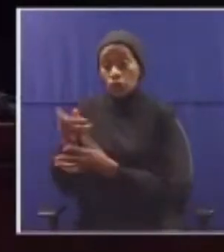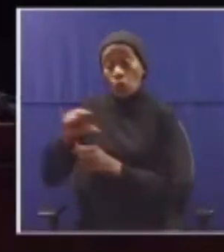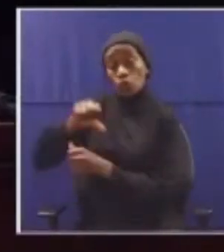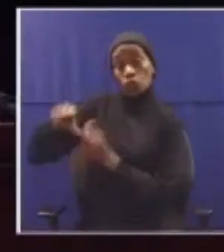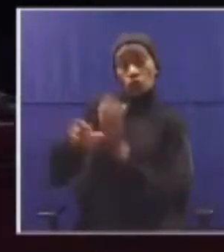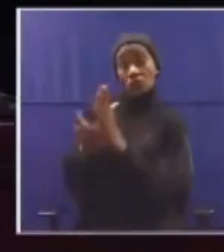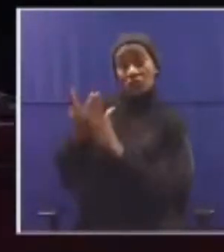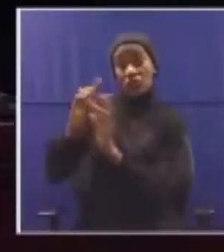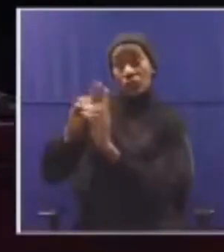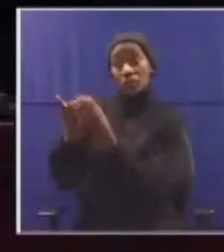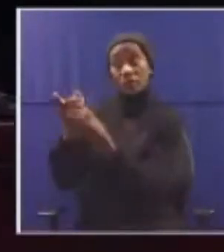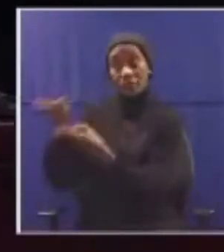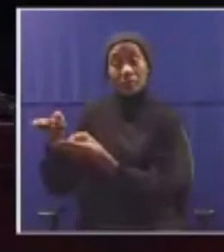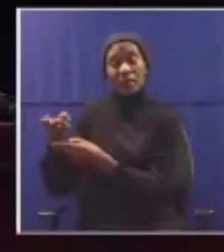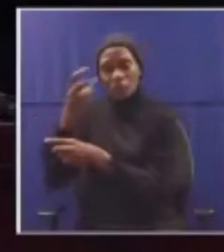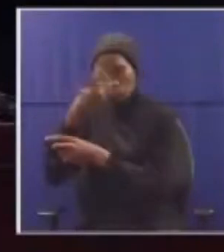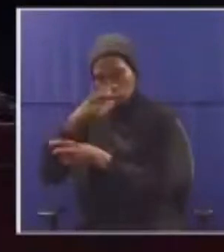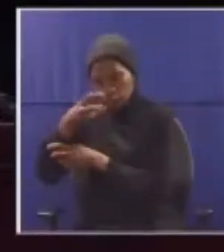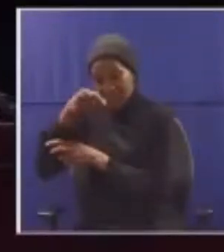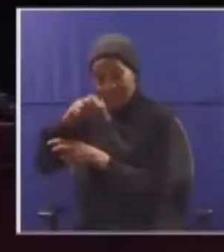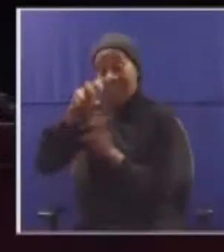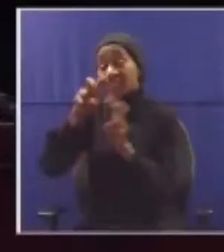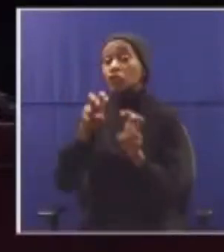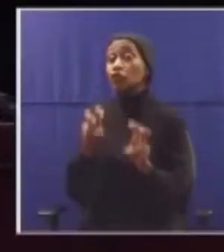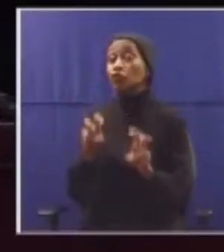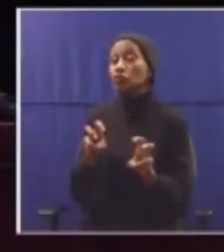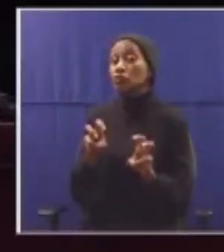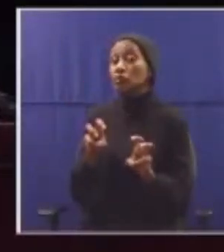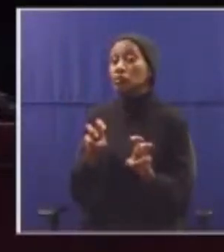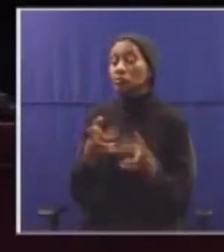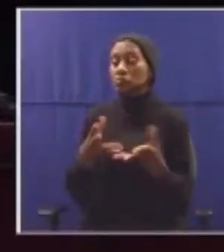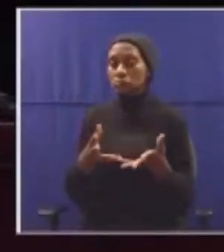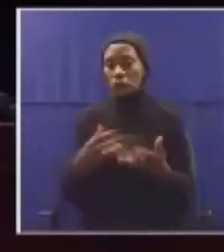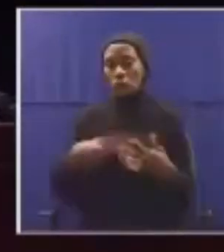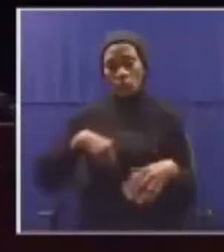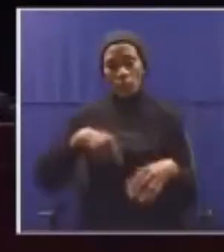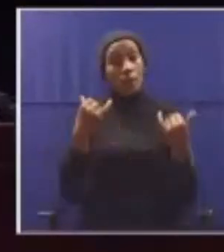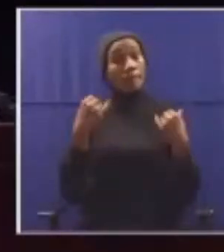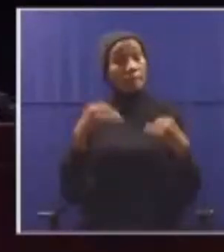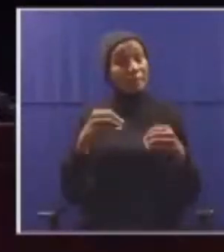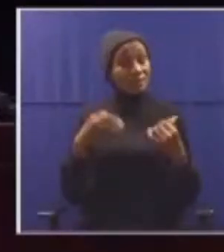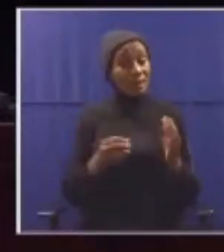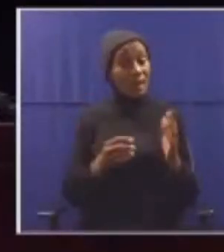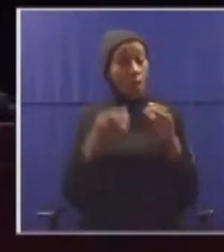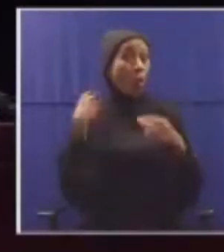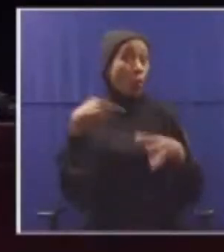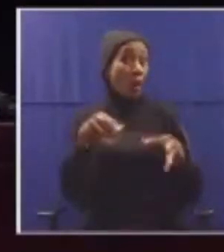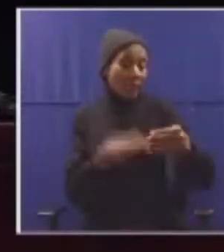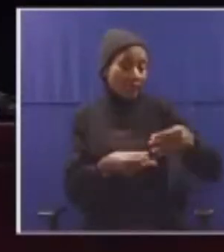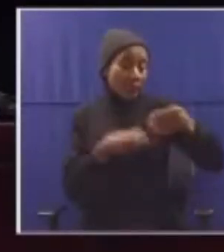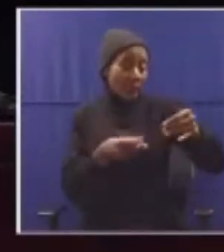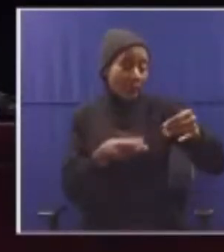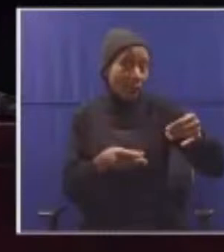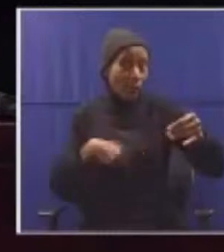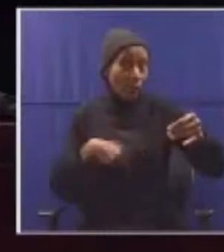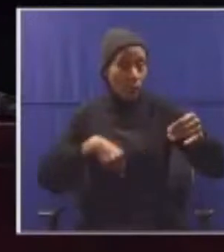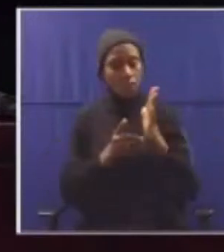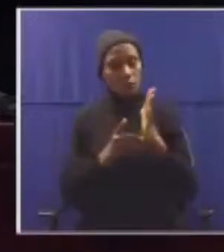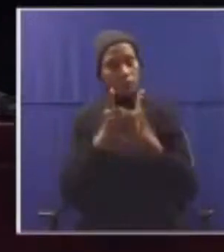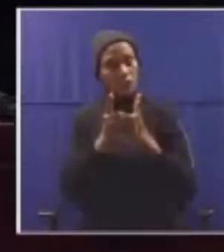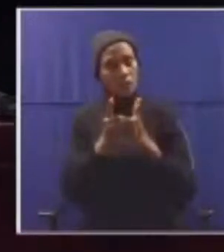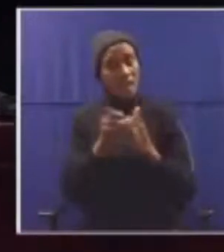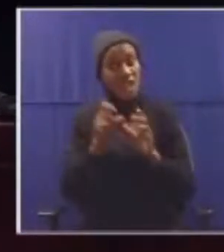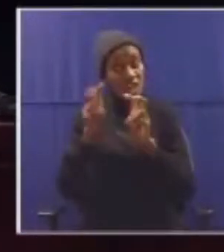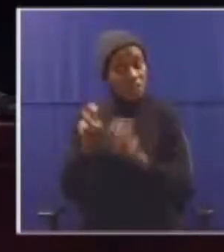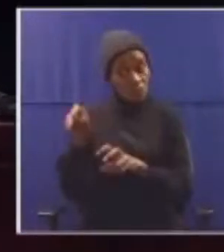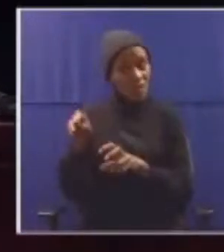Social Development is looking at these issues. As we develop the white paper, this is one of the issues that we are looking